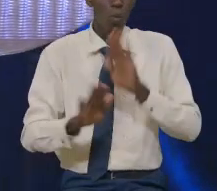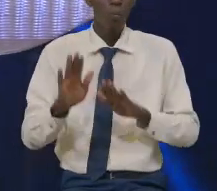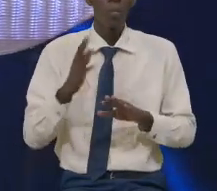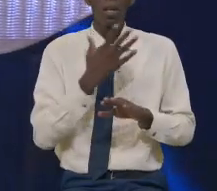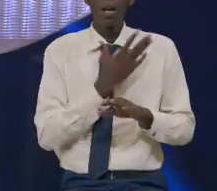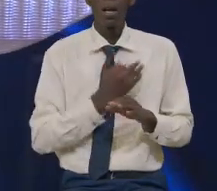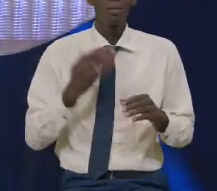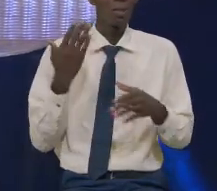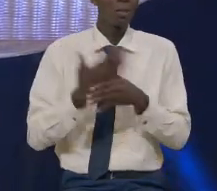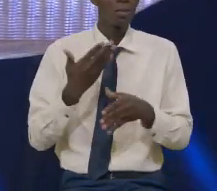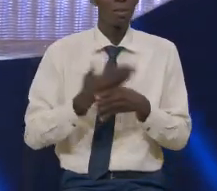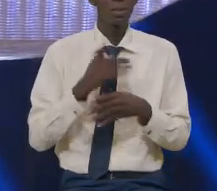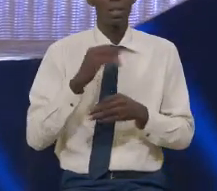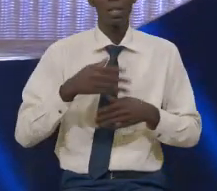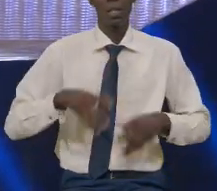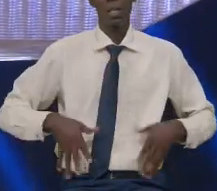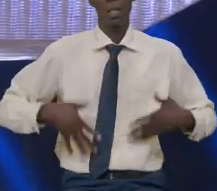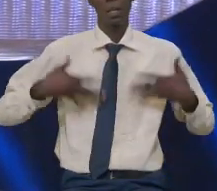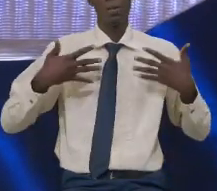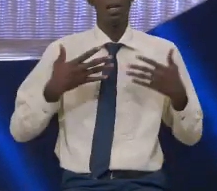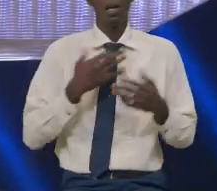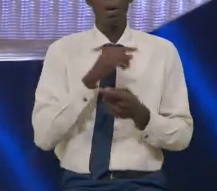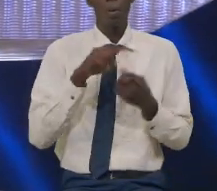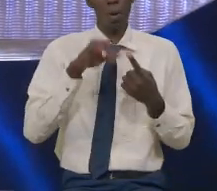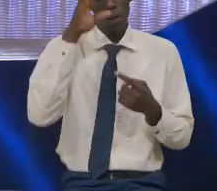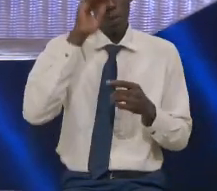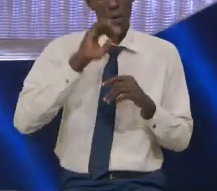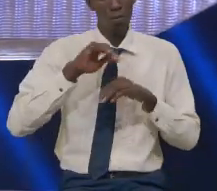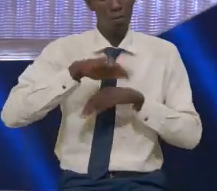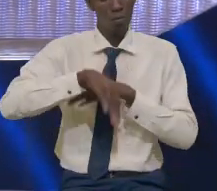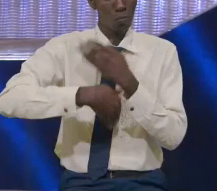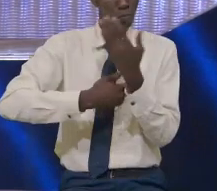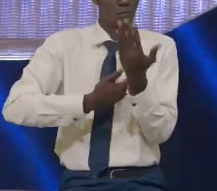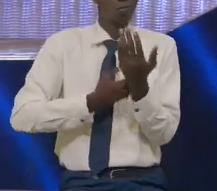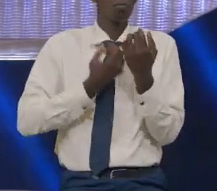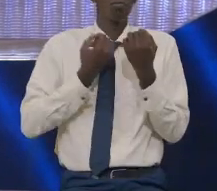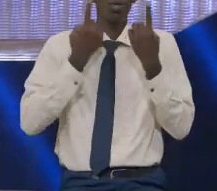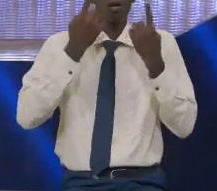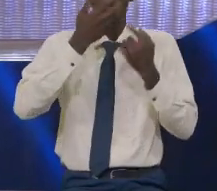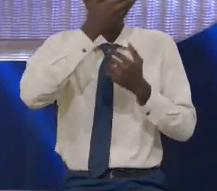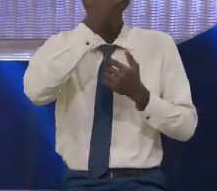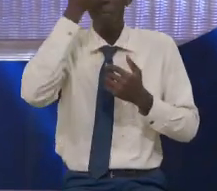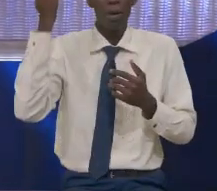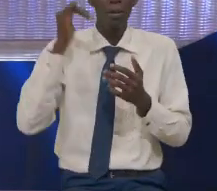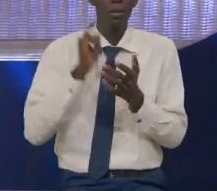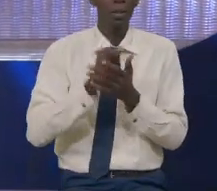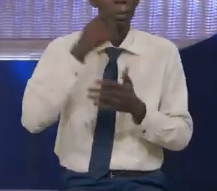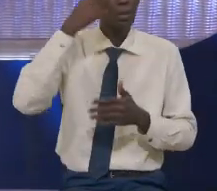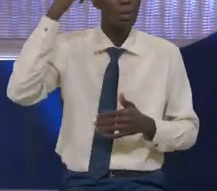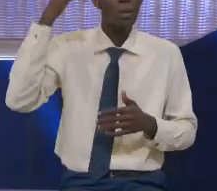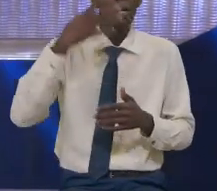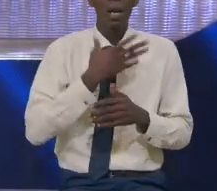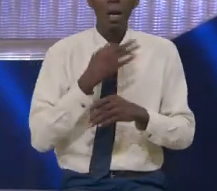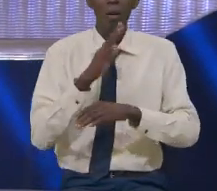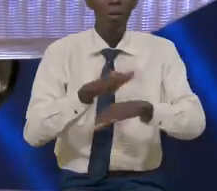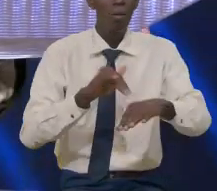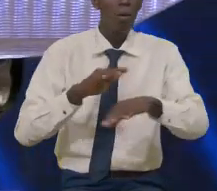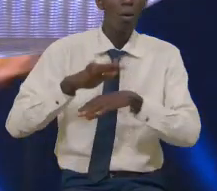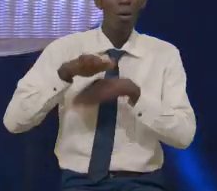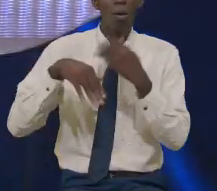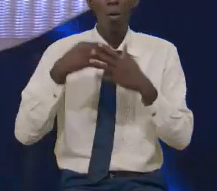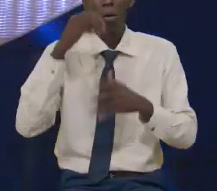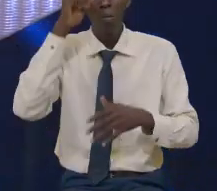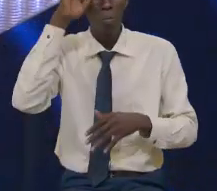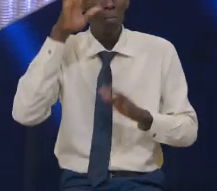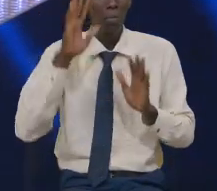his life. But then when he woke up, he had forgotten the dream. And he called his magicians, astrologers, and the